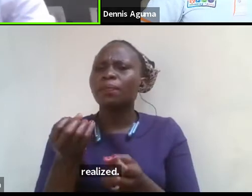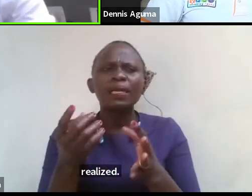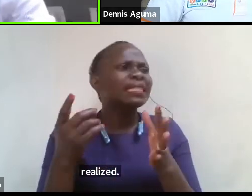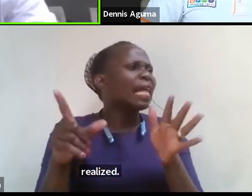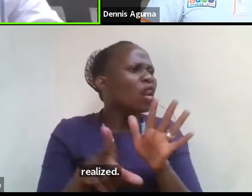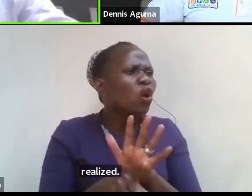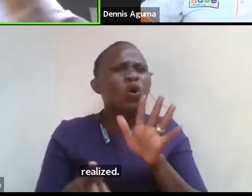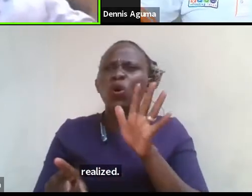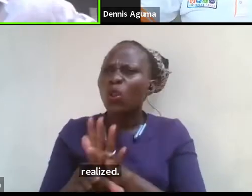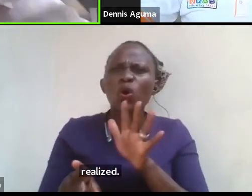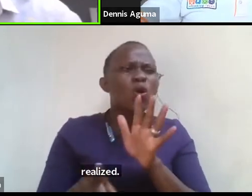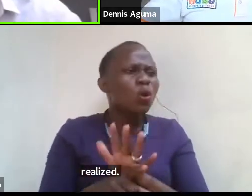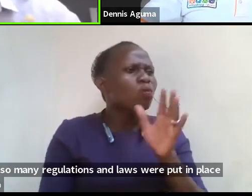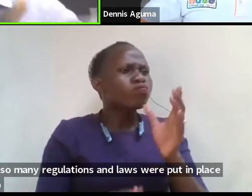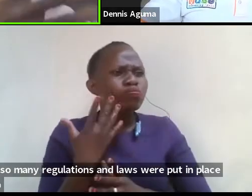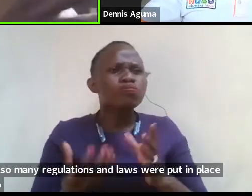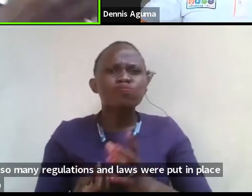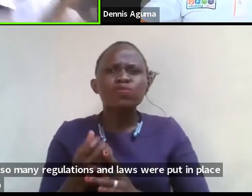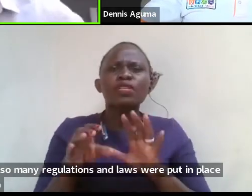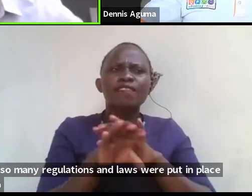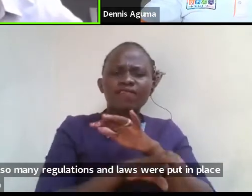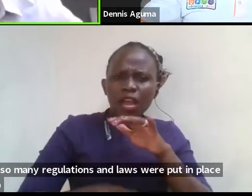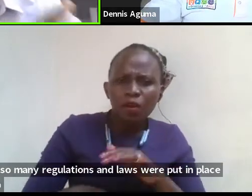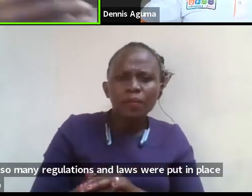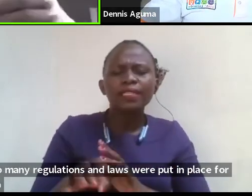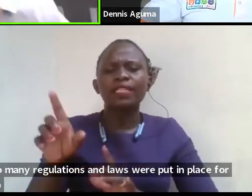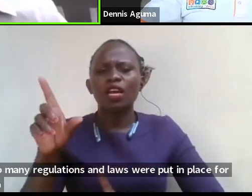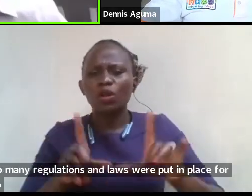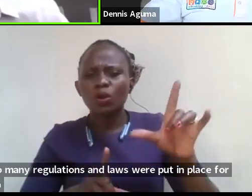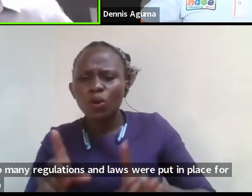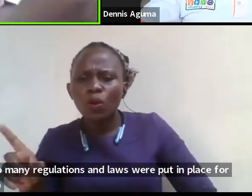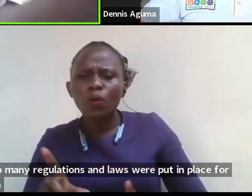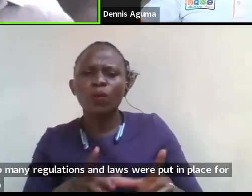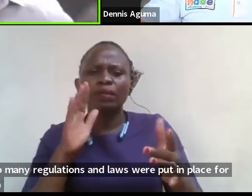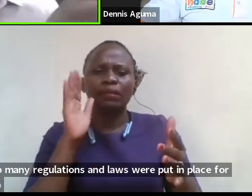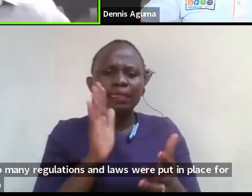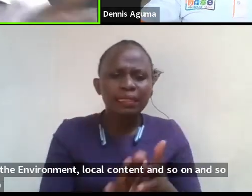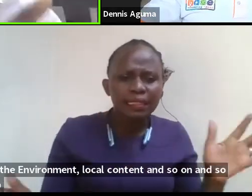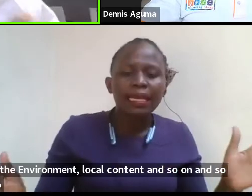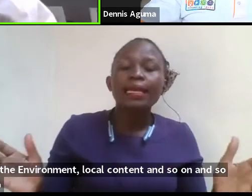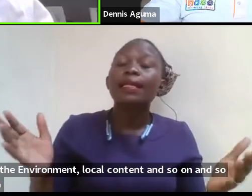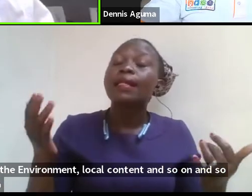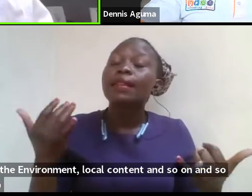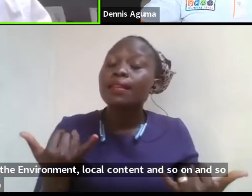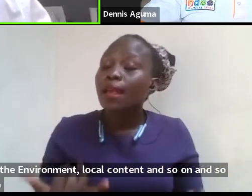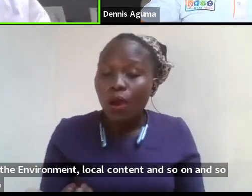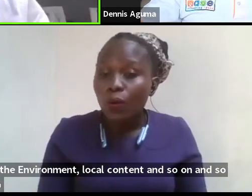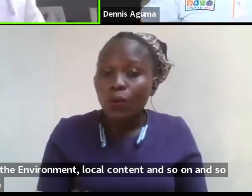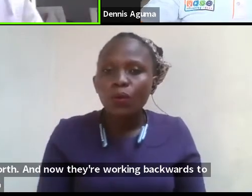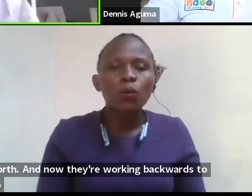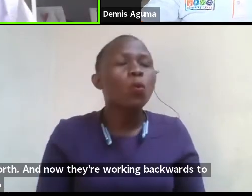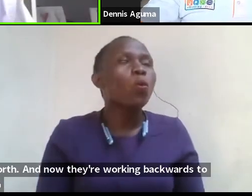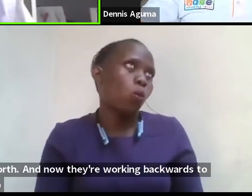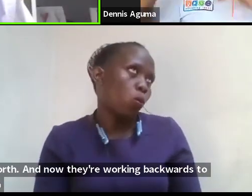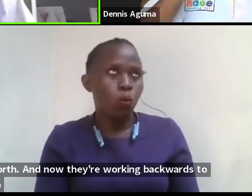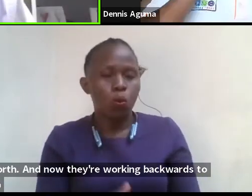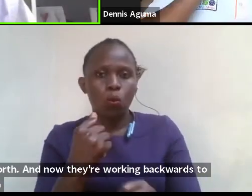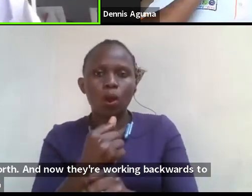the environment, local content, and so on and so forth. And now they're working backwards to try and do those